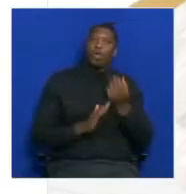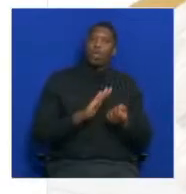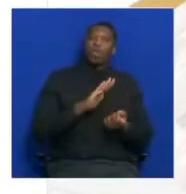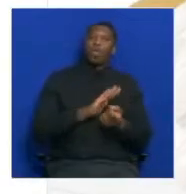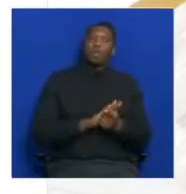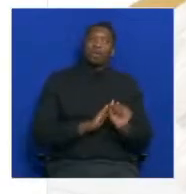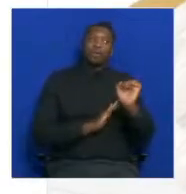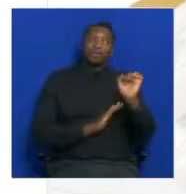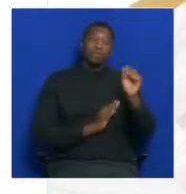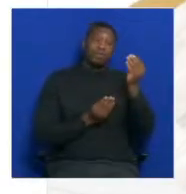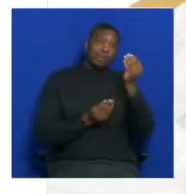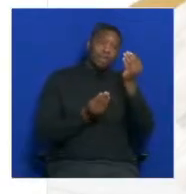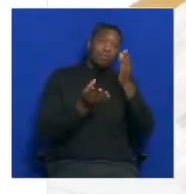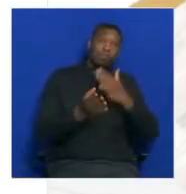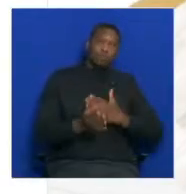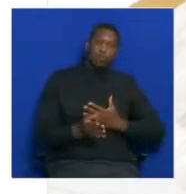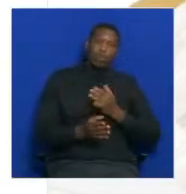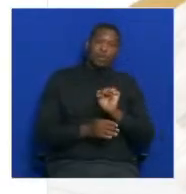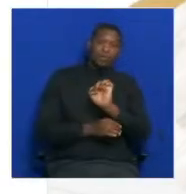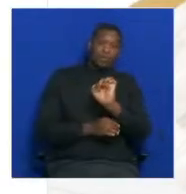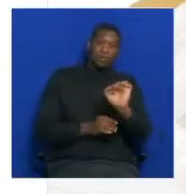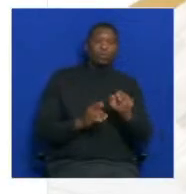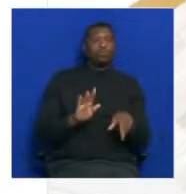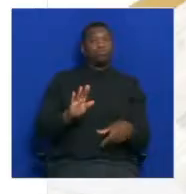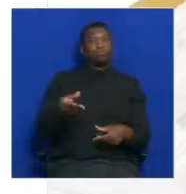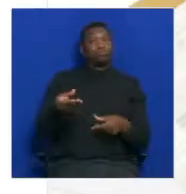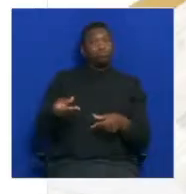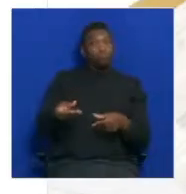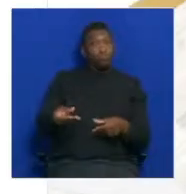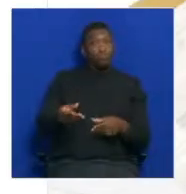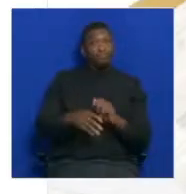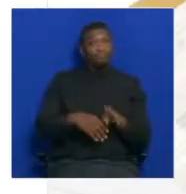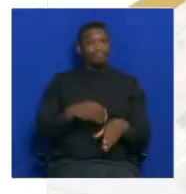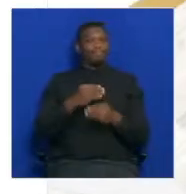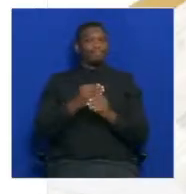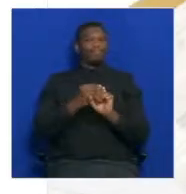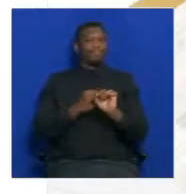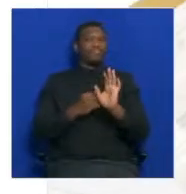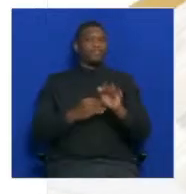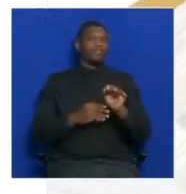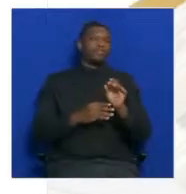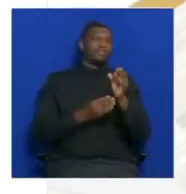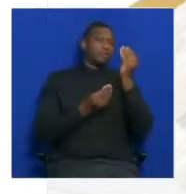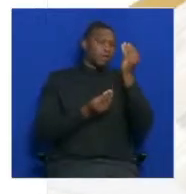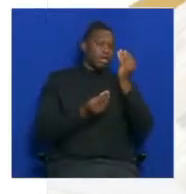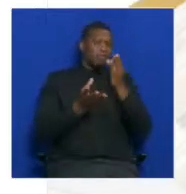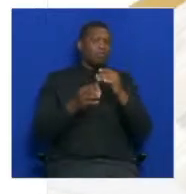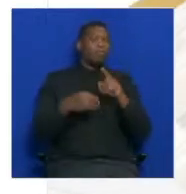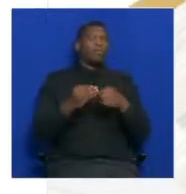these dockets, and he's essentially alerting you of this new